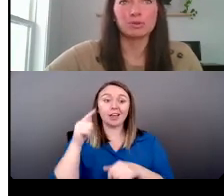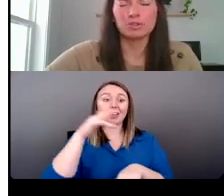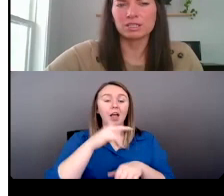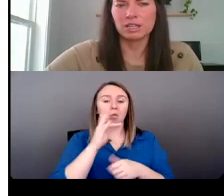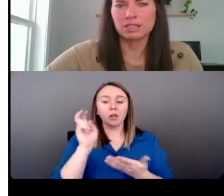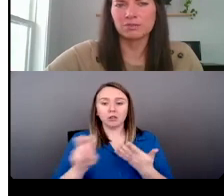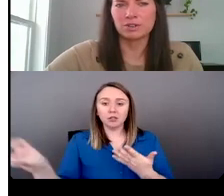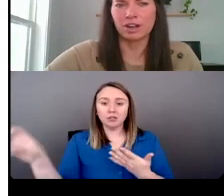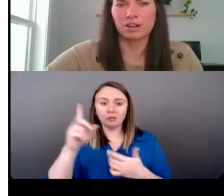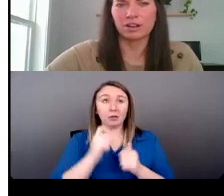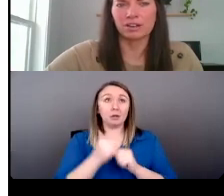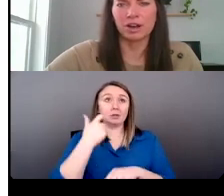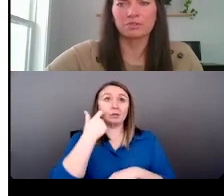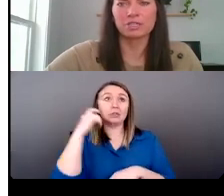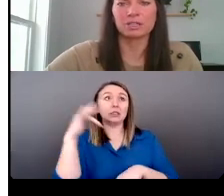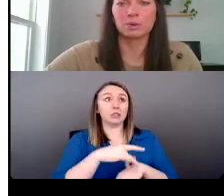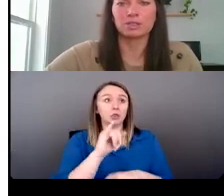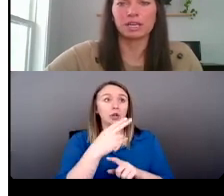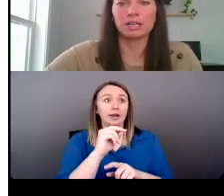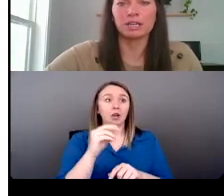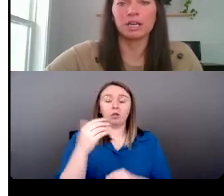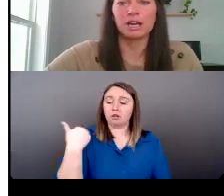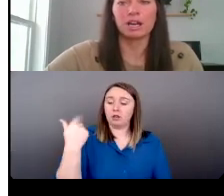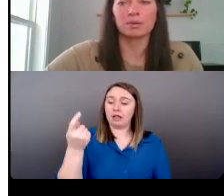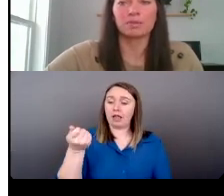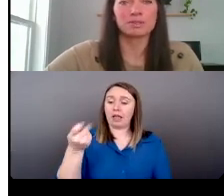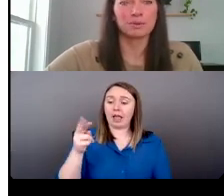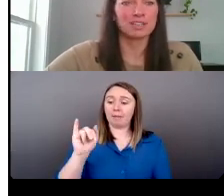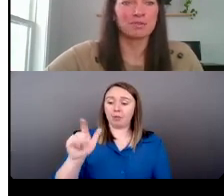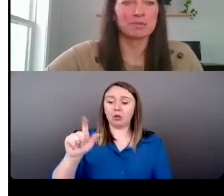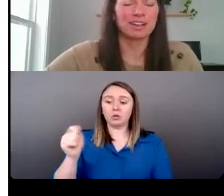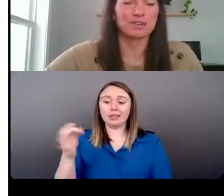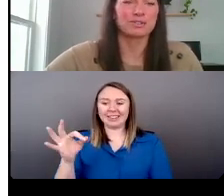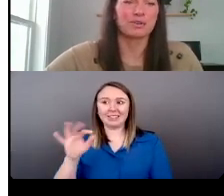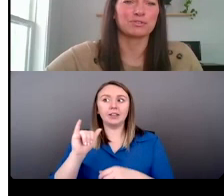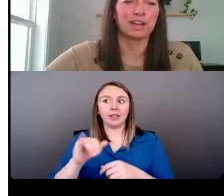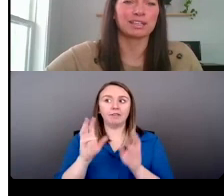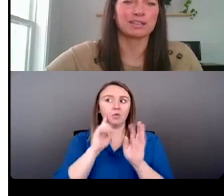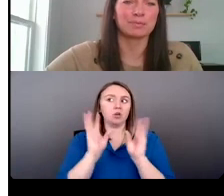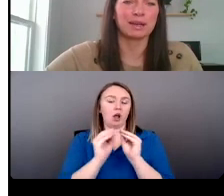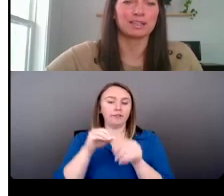April 2019 for a conference in Coeur d'Alene. That was the only time I've been to Idaho, so